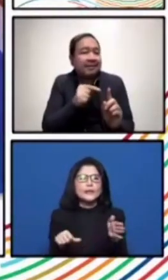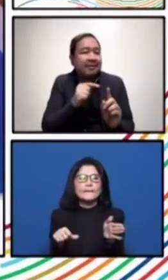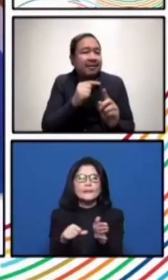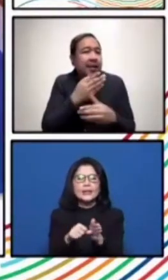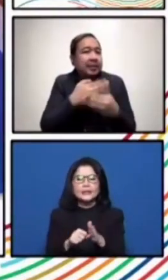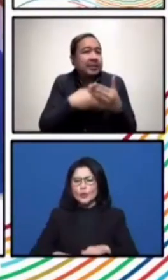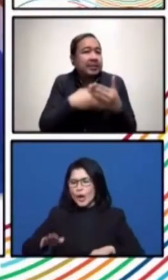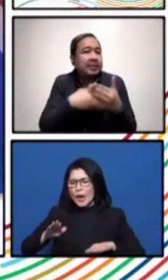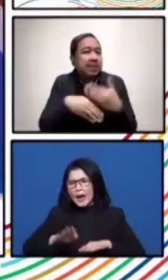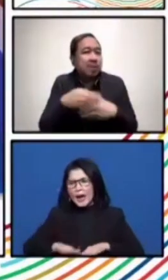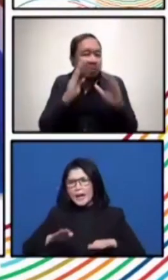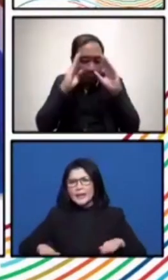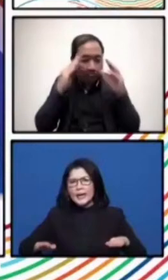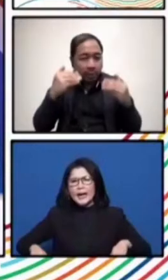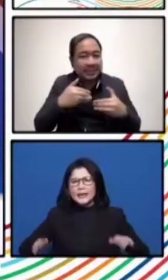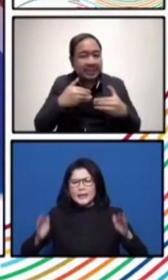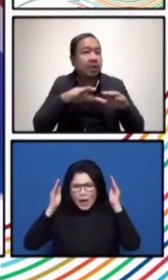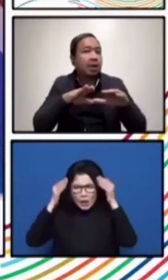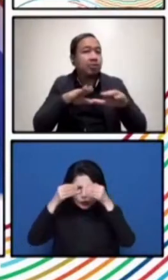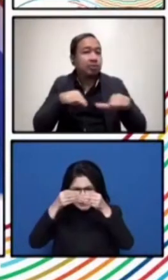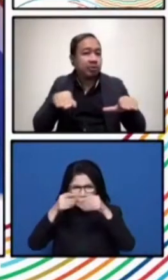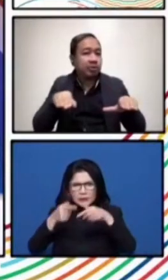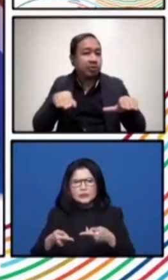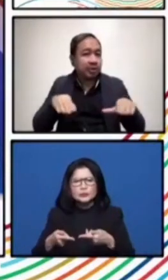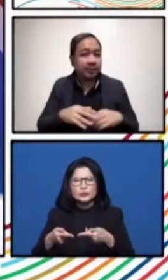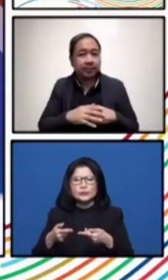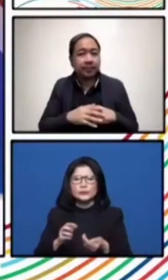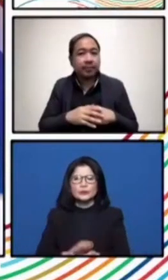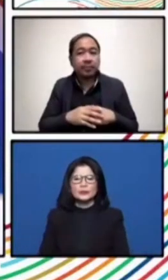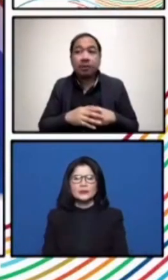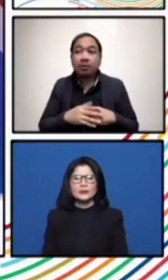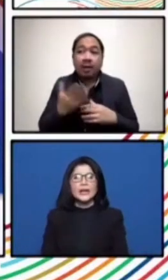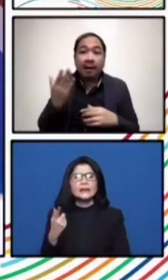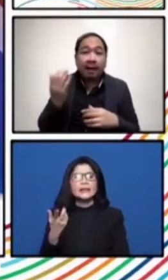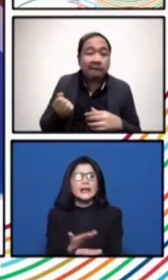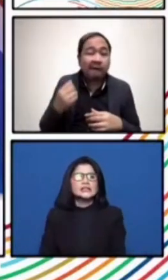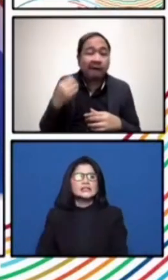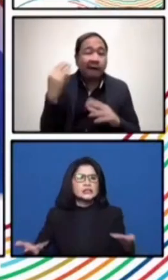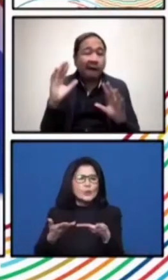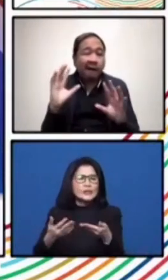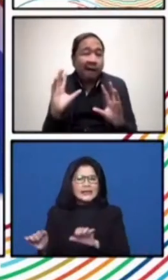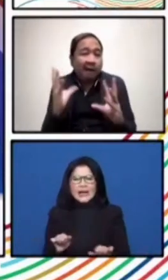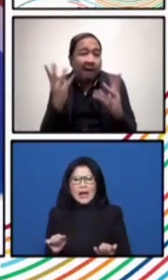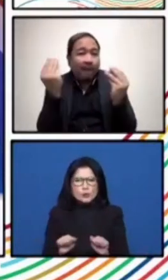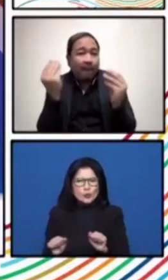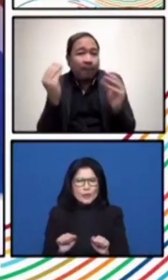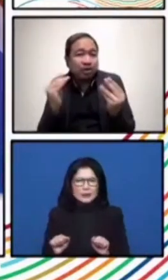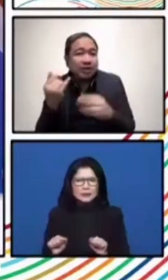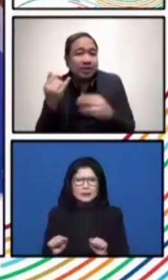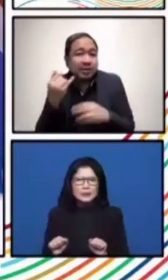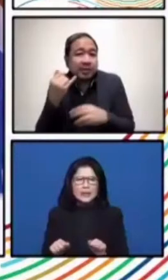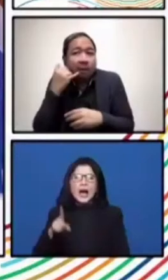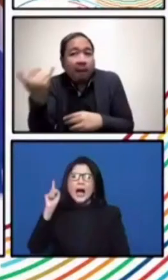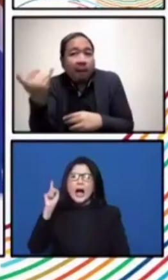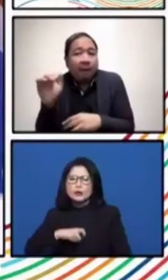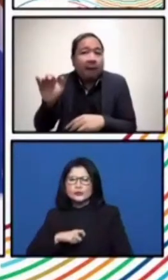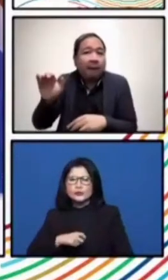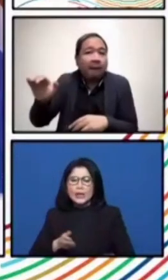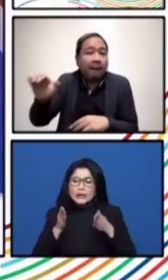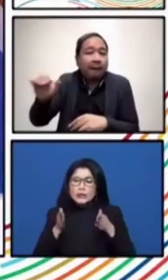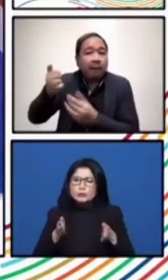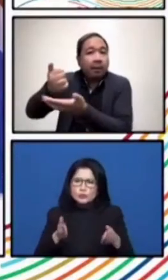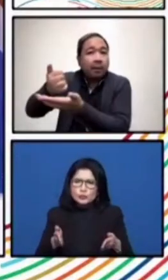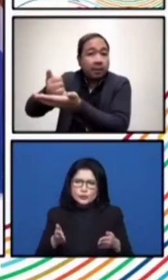um as such an emergency helpline for all vulnerable groups became a much needed